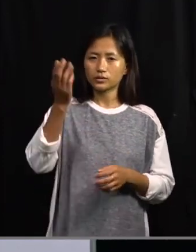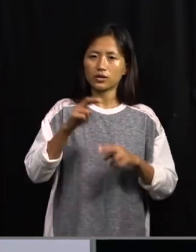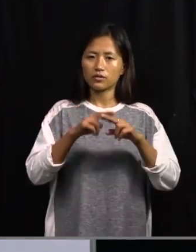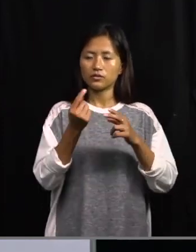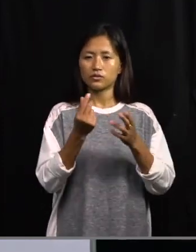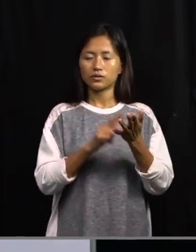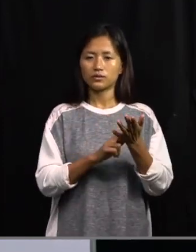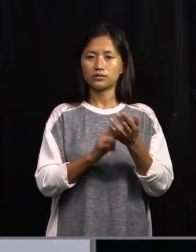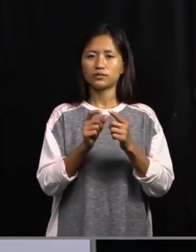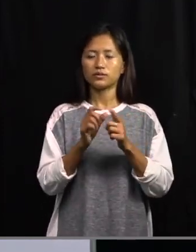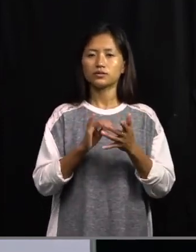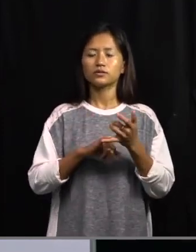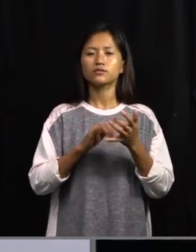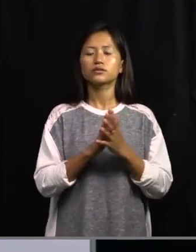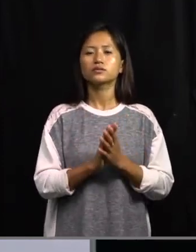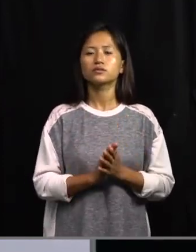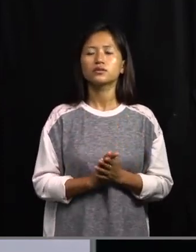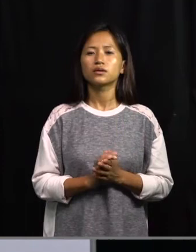these profits and dividends,